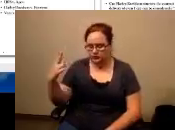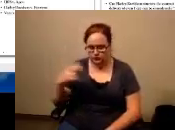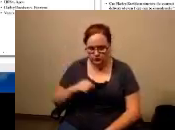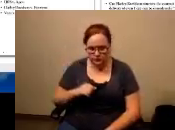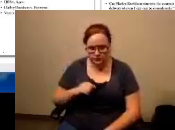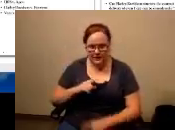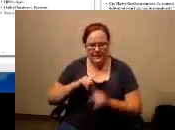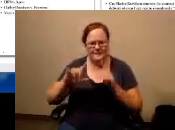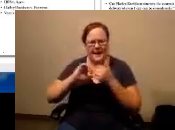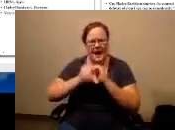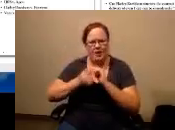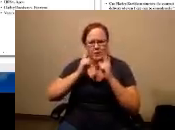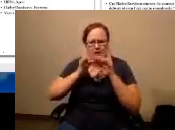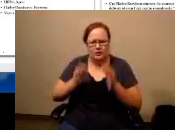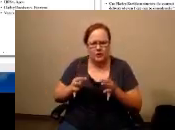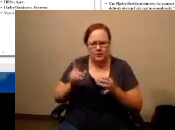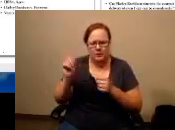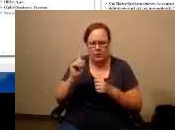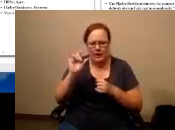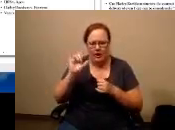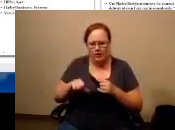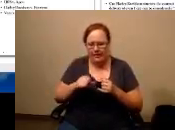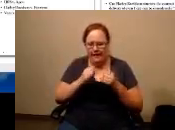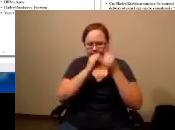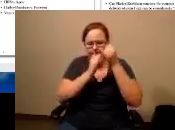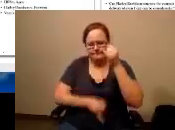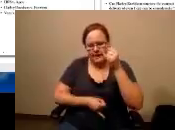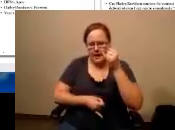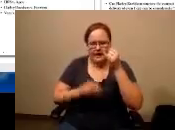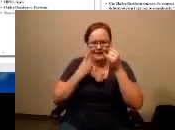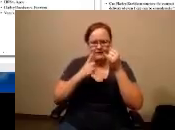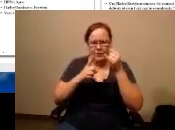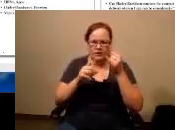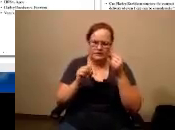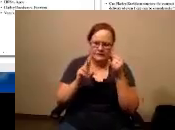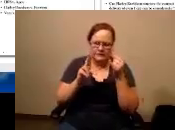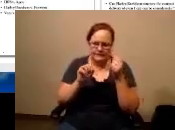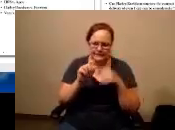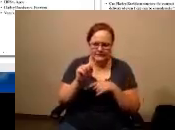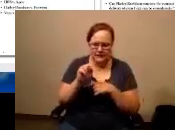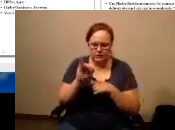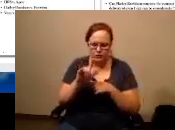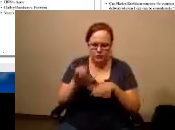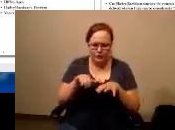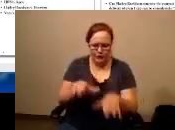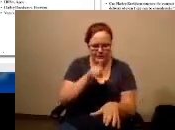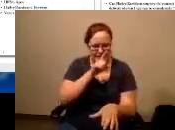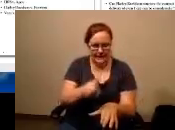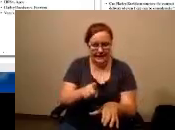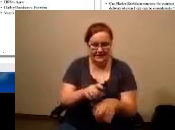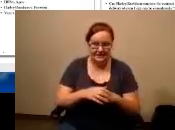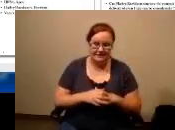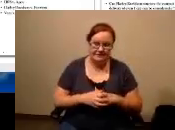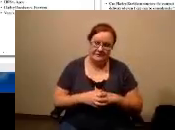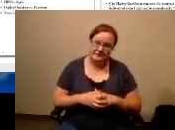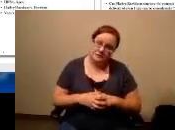we determine where to draw that substantial performance line? And in the real world, it is difficult.